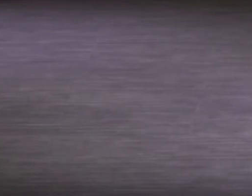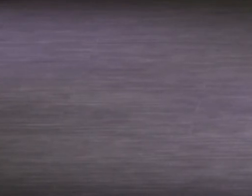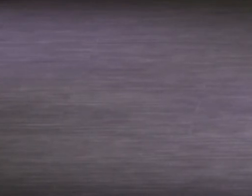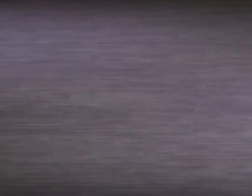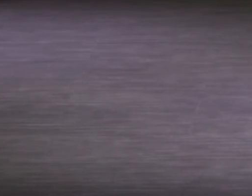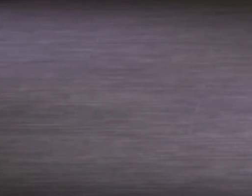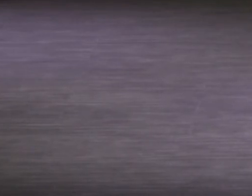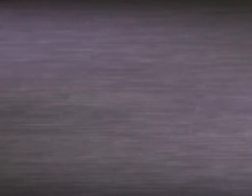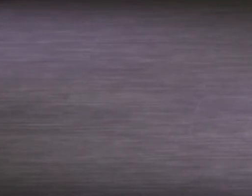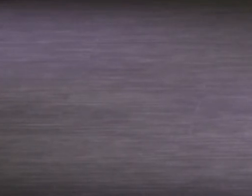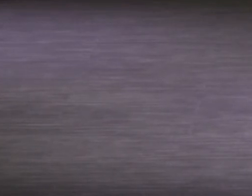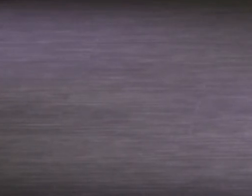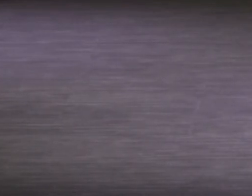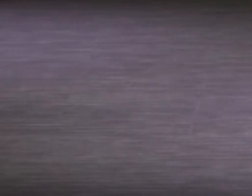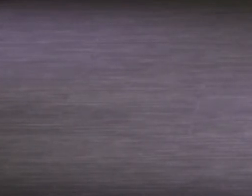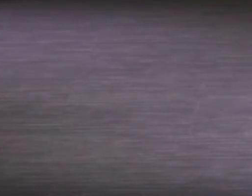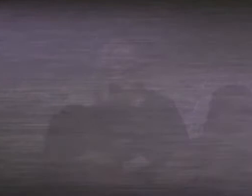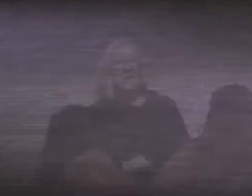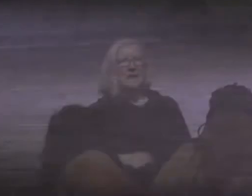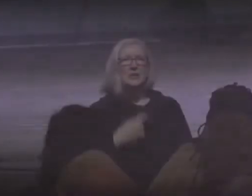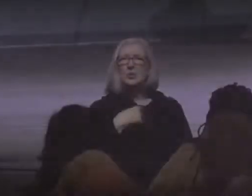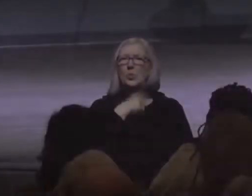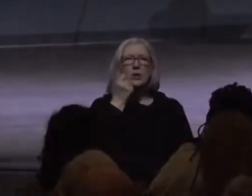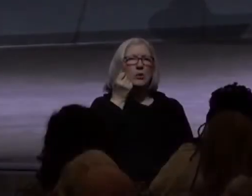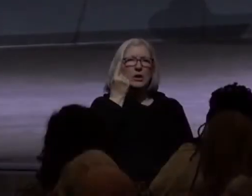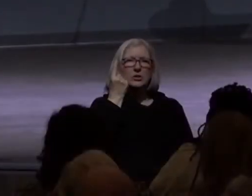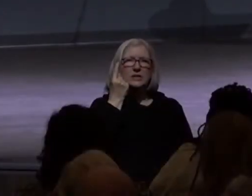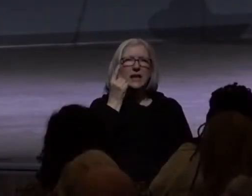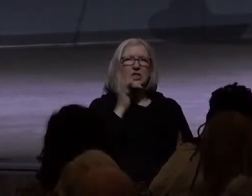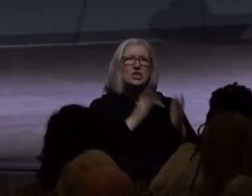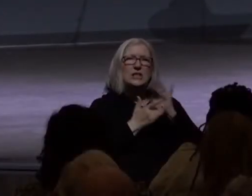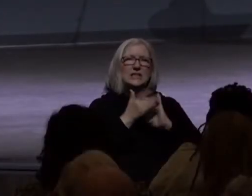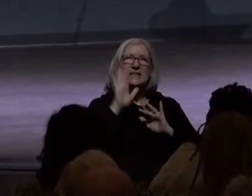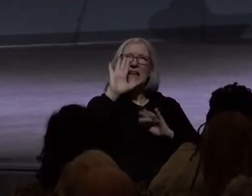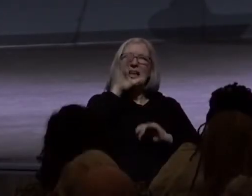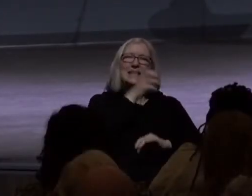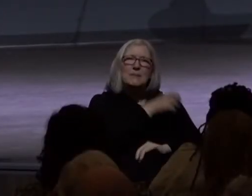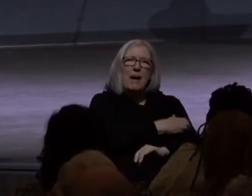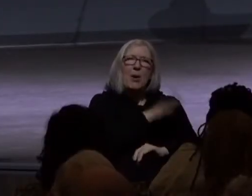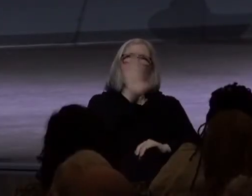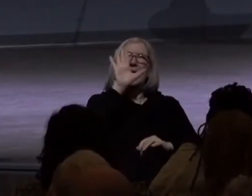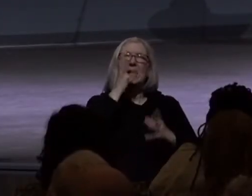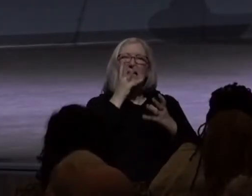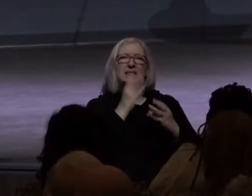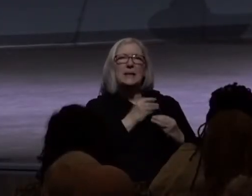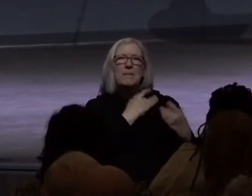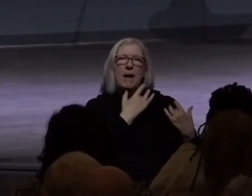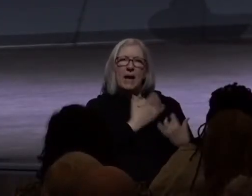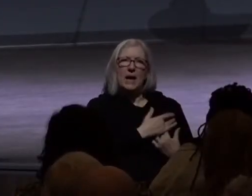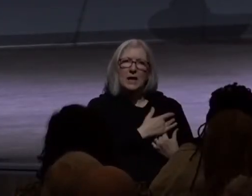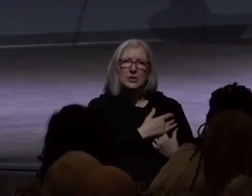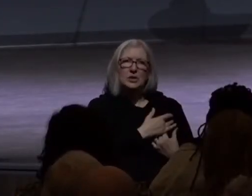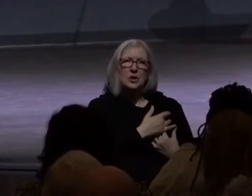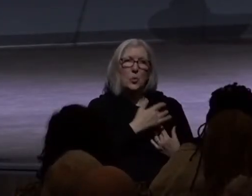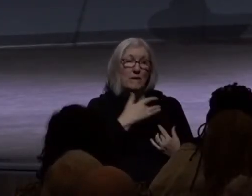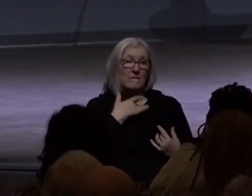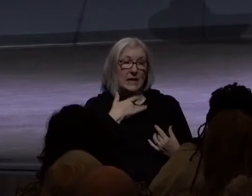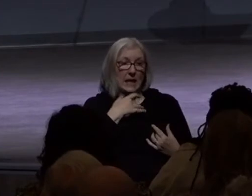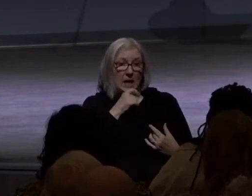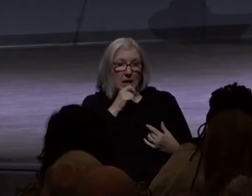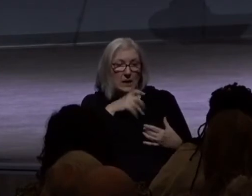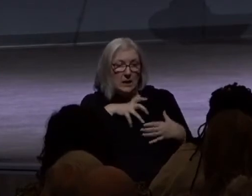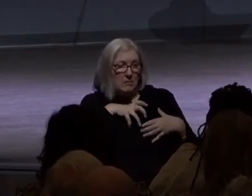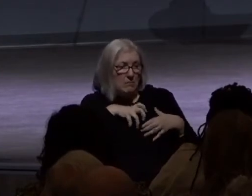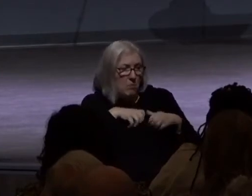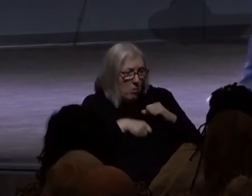at him because we don't understand the power and the compassion of Jesus. We feel the poignancy and the pain of our suffering. So we think God